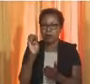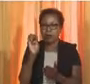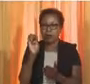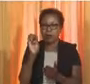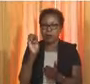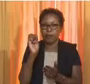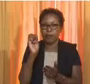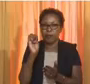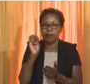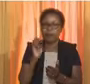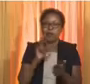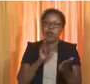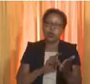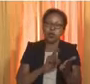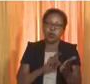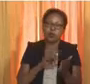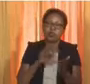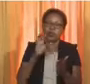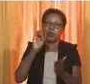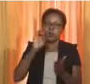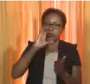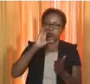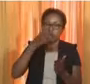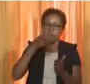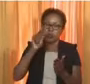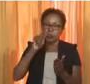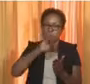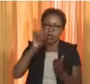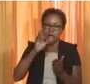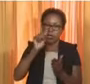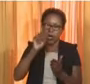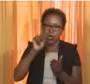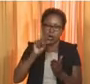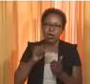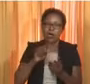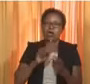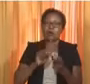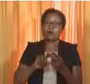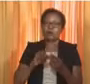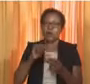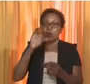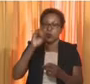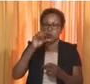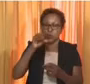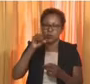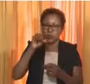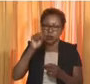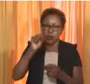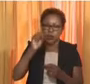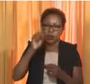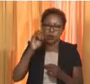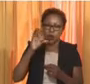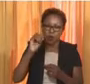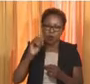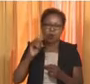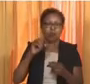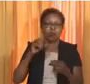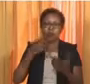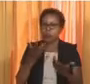Dr. Duncan Ojuang, John Osogo, and Dr. Linda Musumba also filed a very extensive